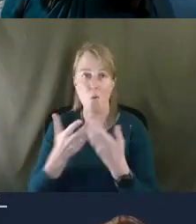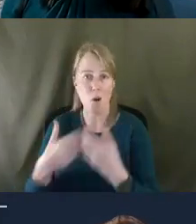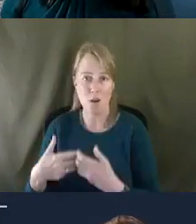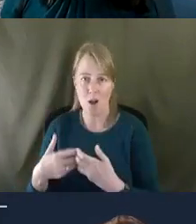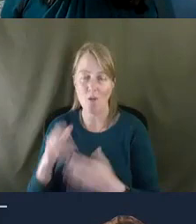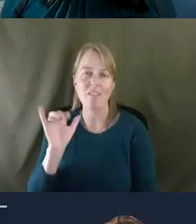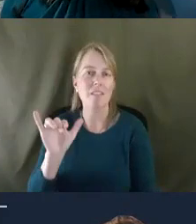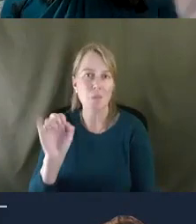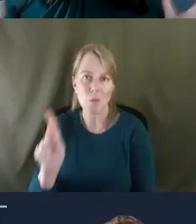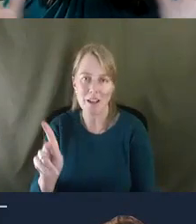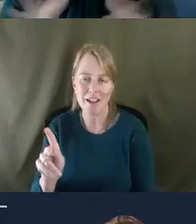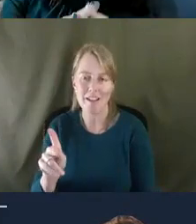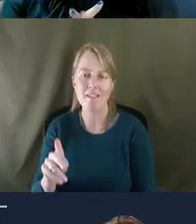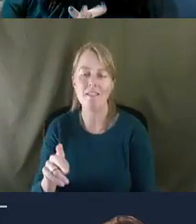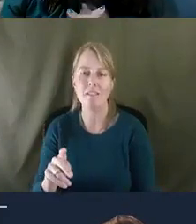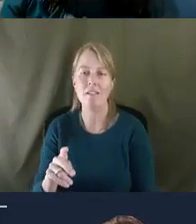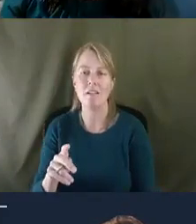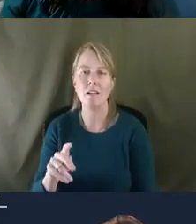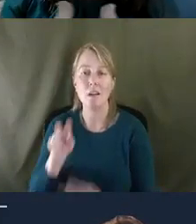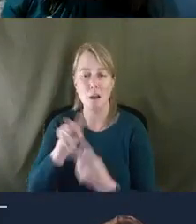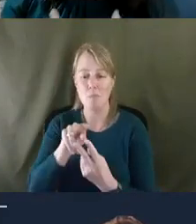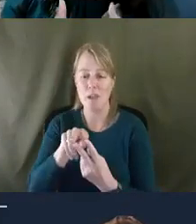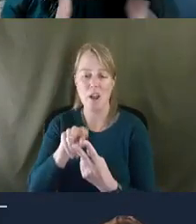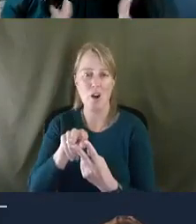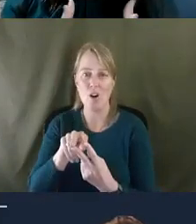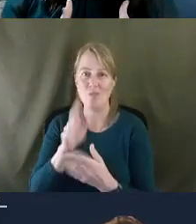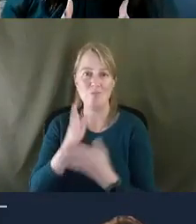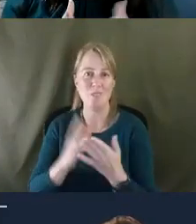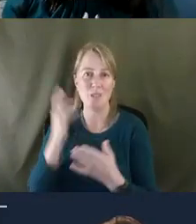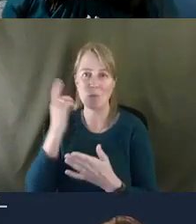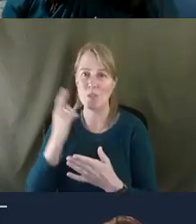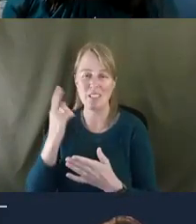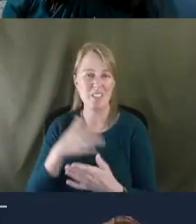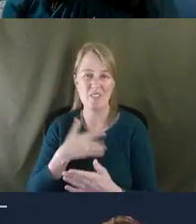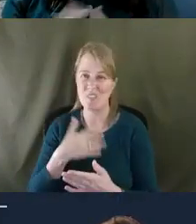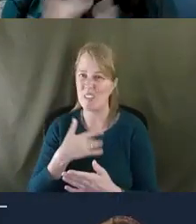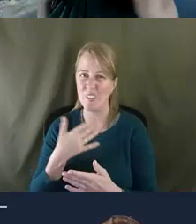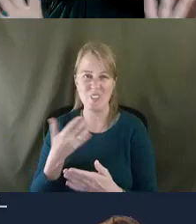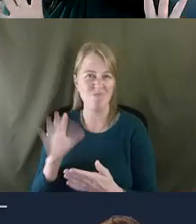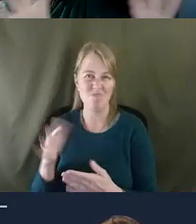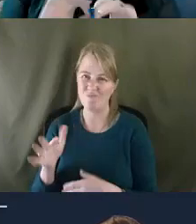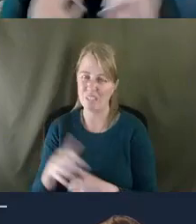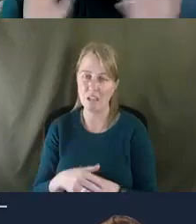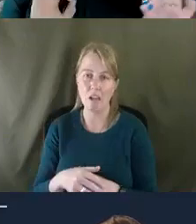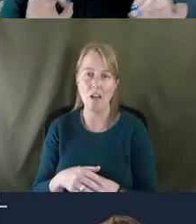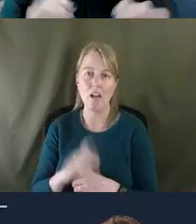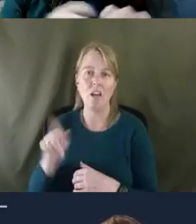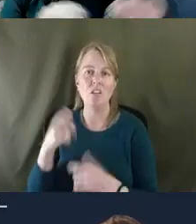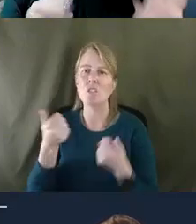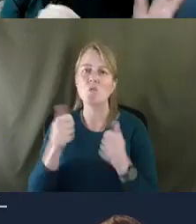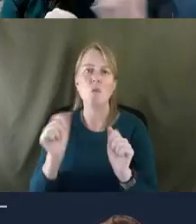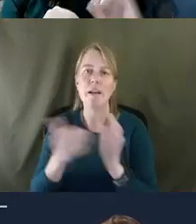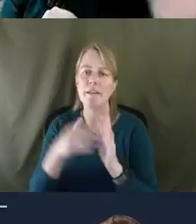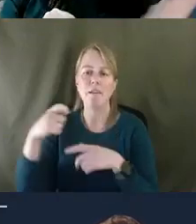okay. A pair that gets together and for some reason they don't feel it, just try again.